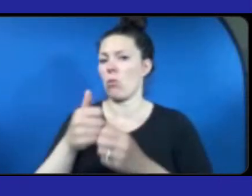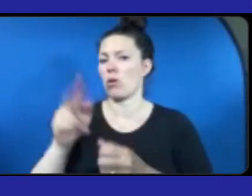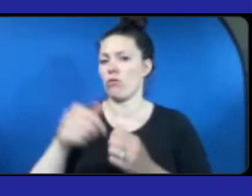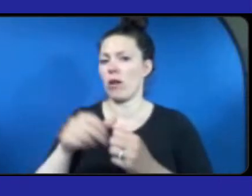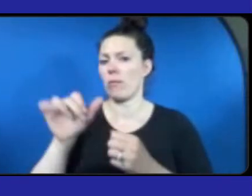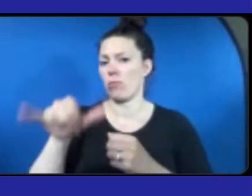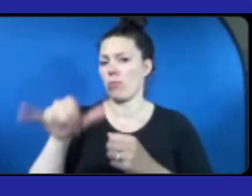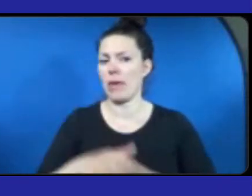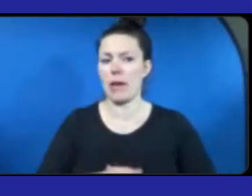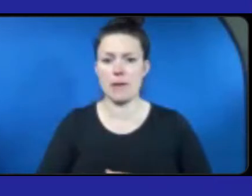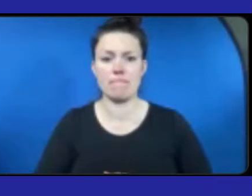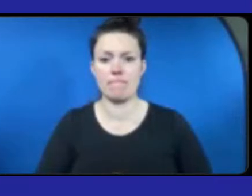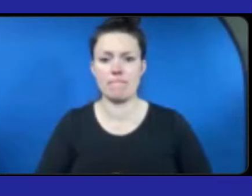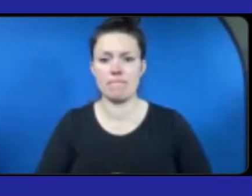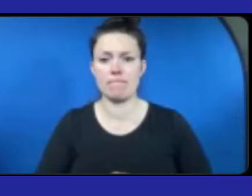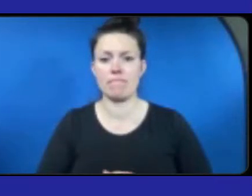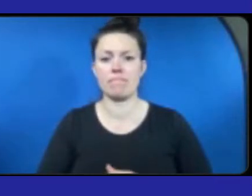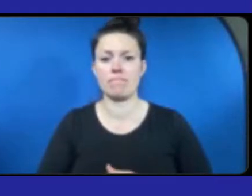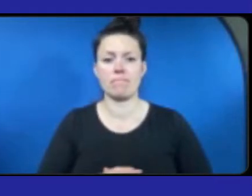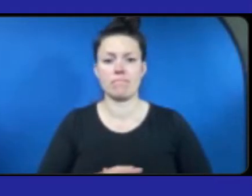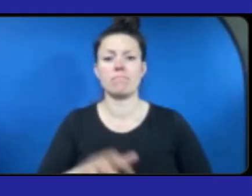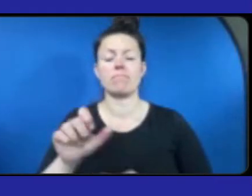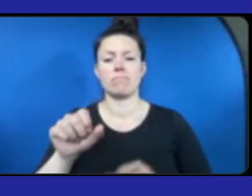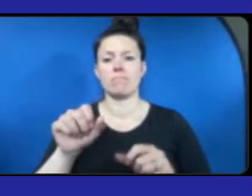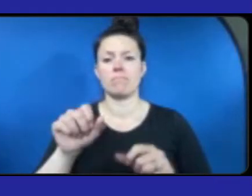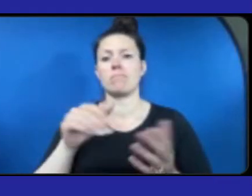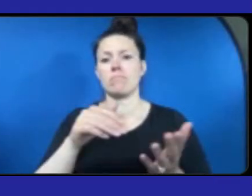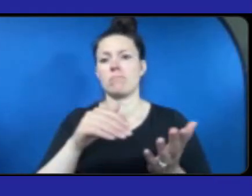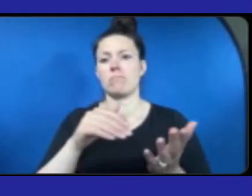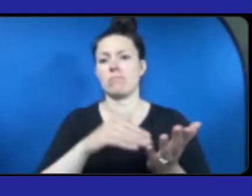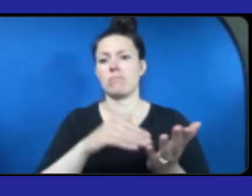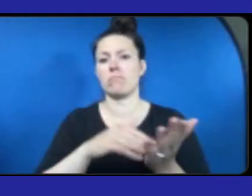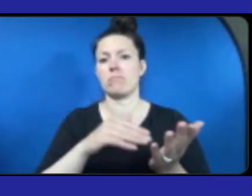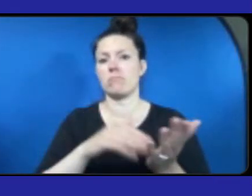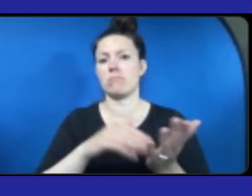that. Dr. Jackson, we can work with Dr. Wallach. Yep.